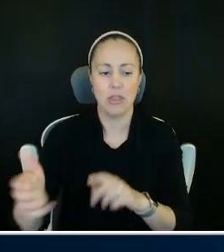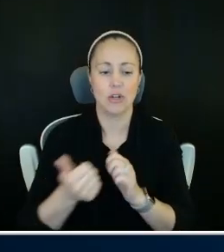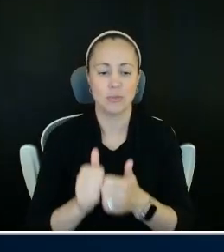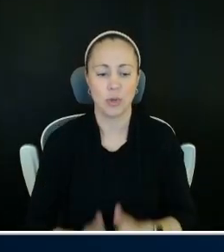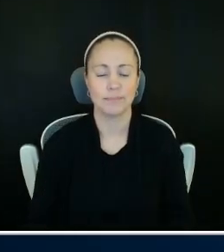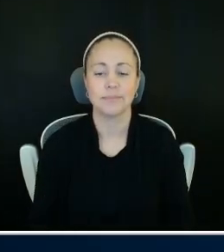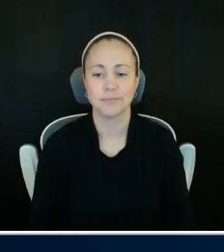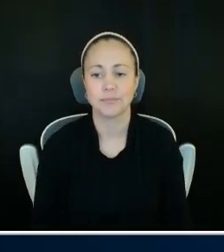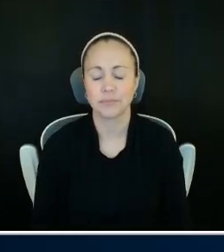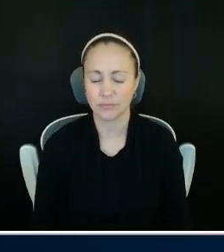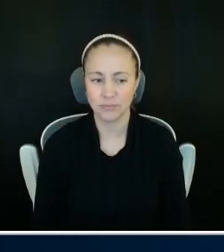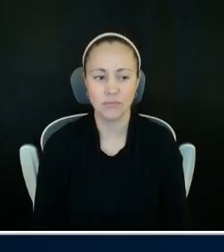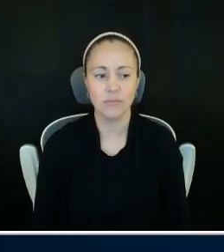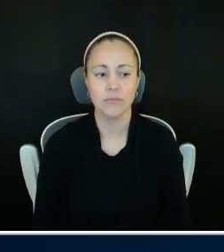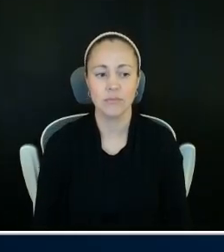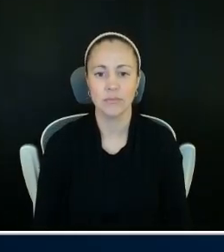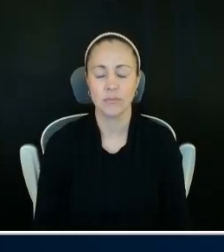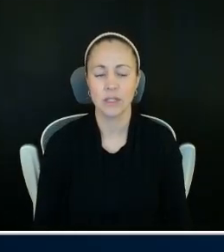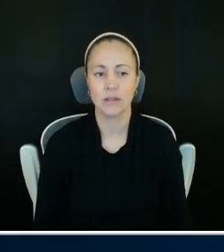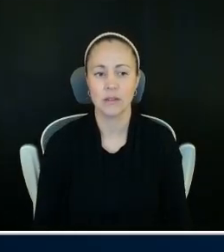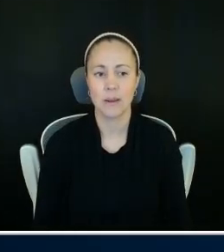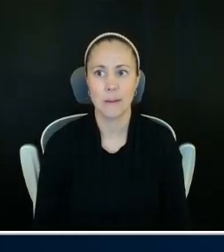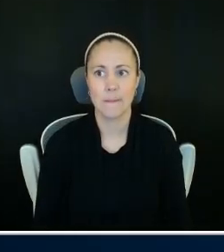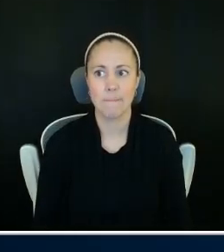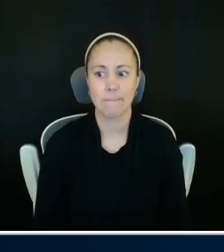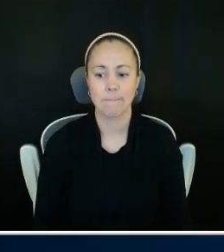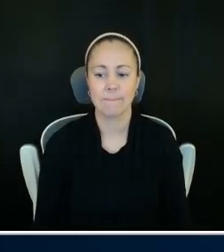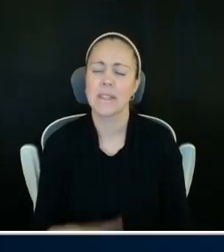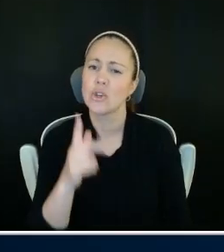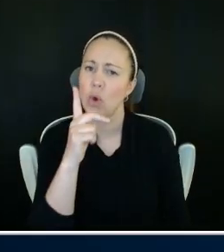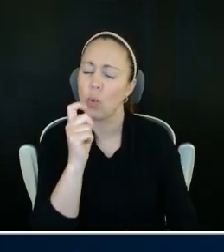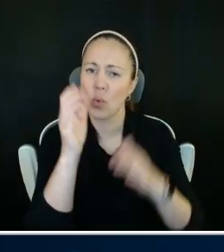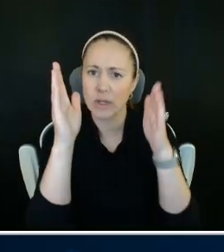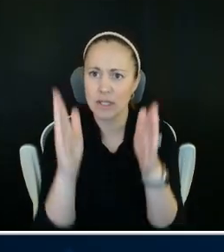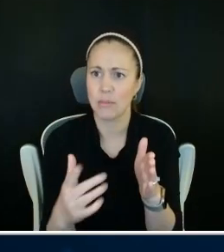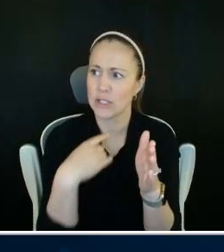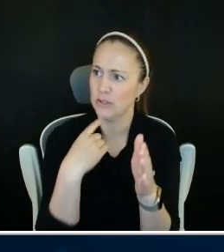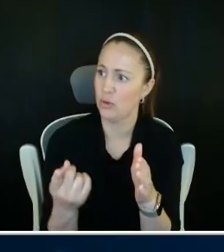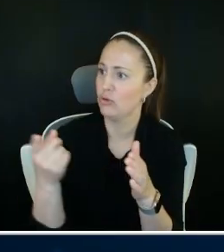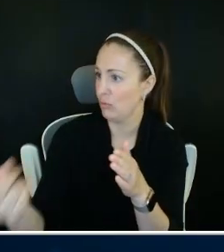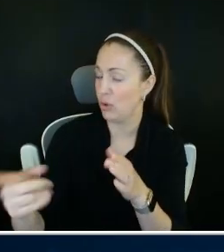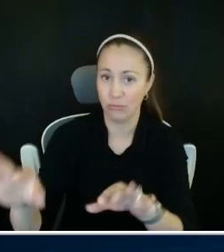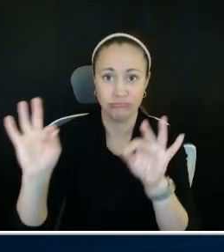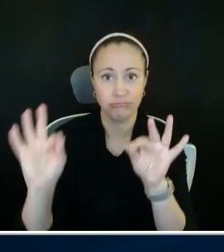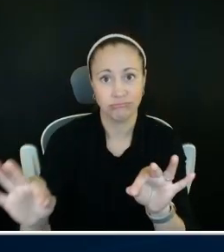was the one that told you, gave you the news, okay, you're cleared, you can go back to pitching?